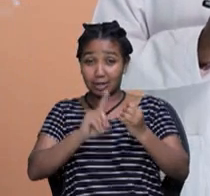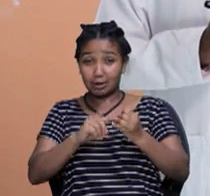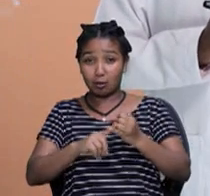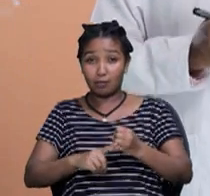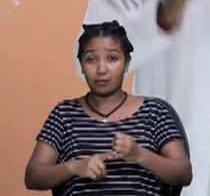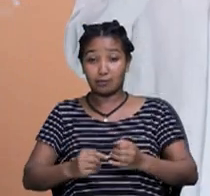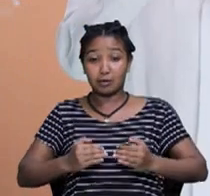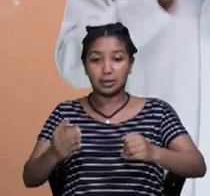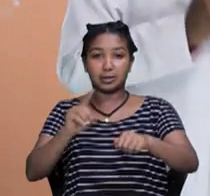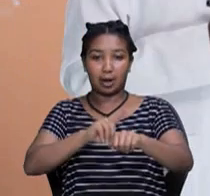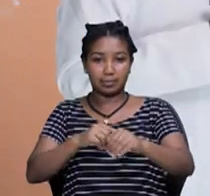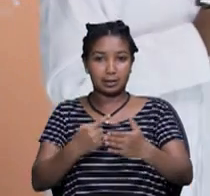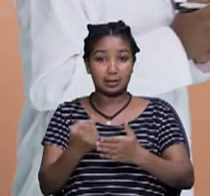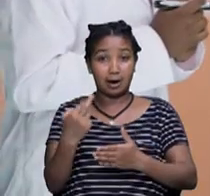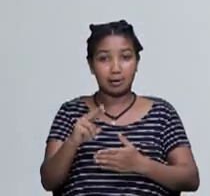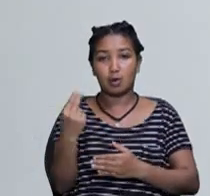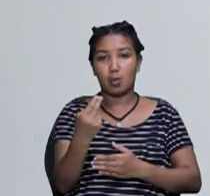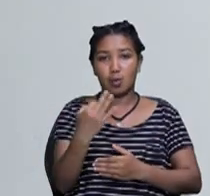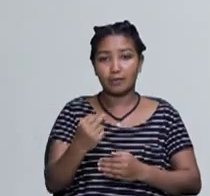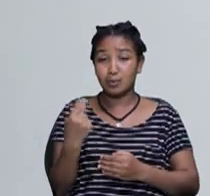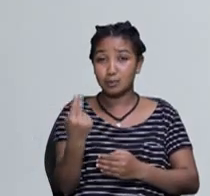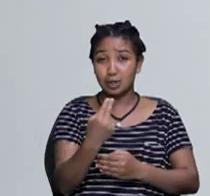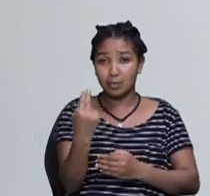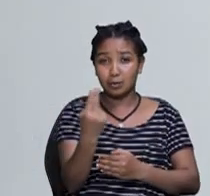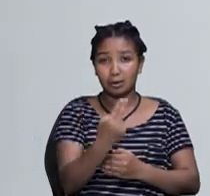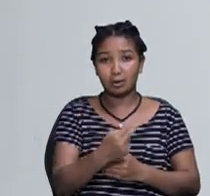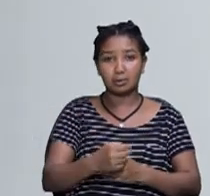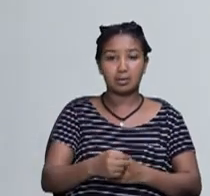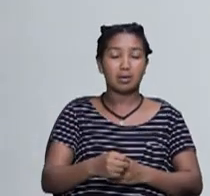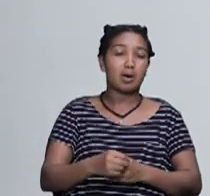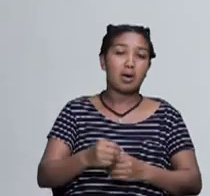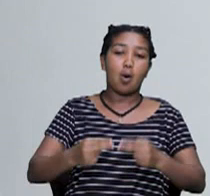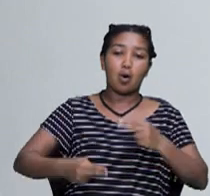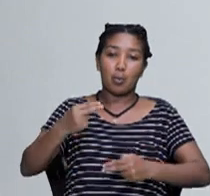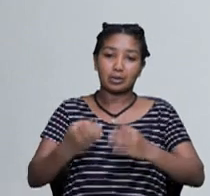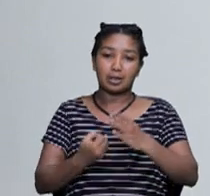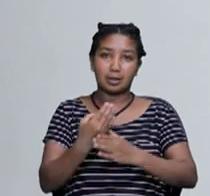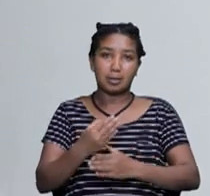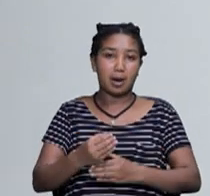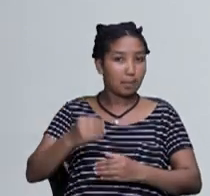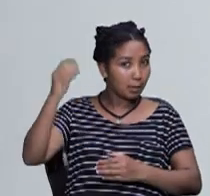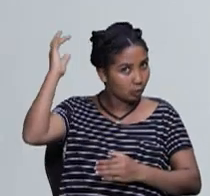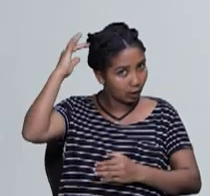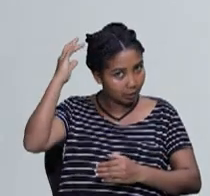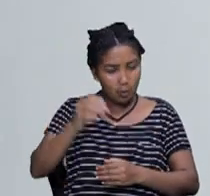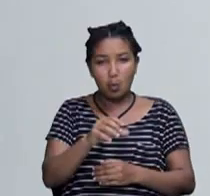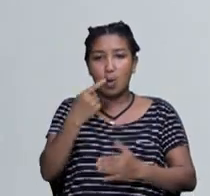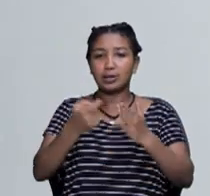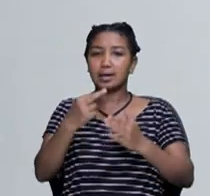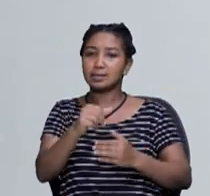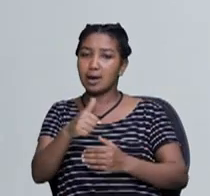gestation period. These are the most important hormones secreted by pituitary glands. What are the